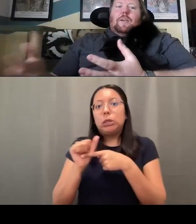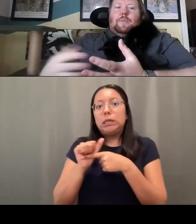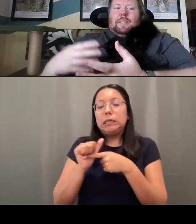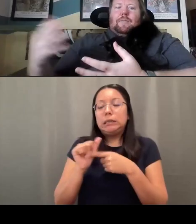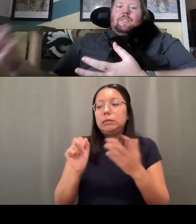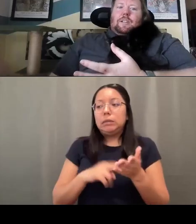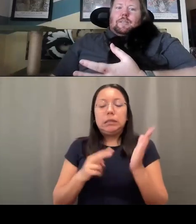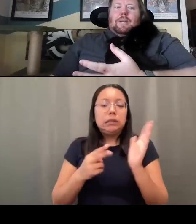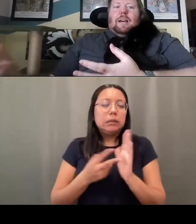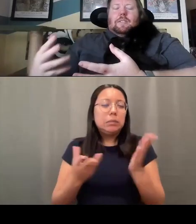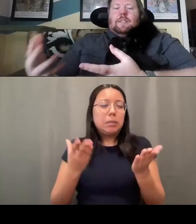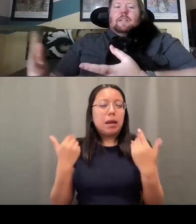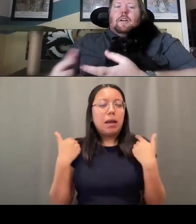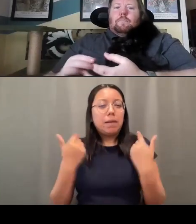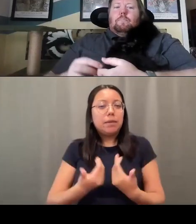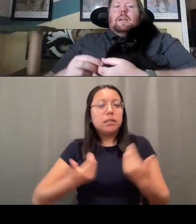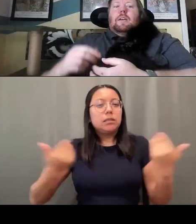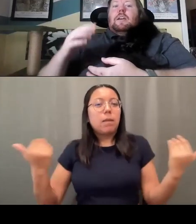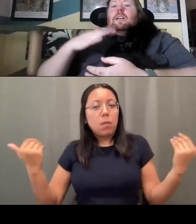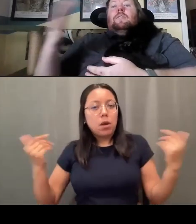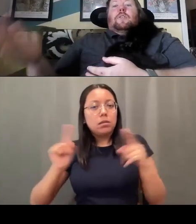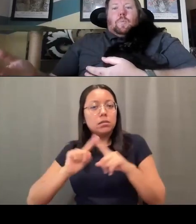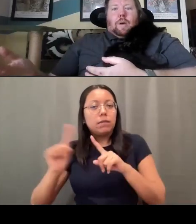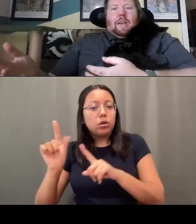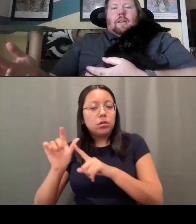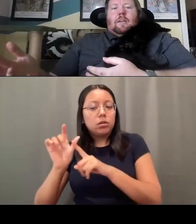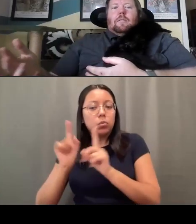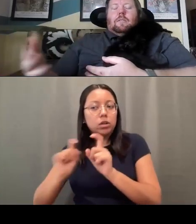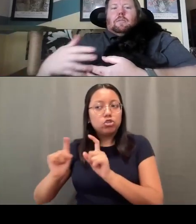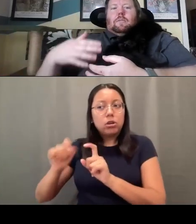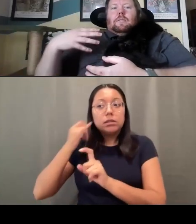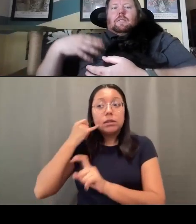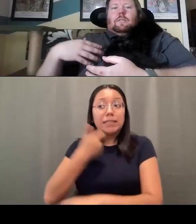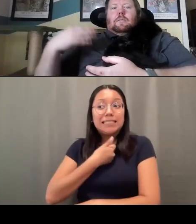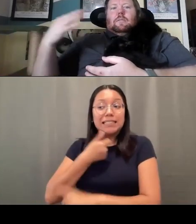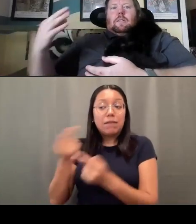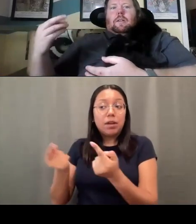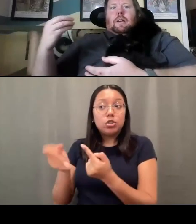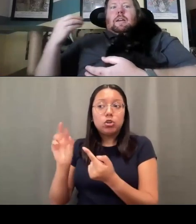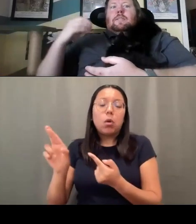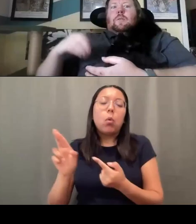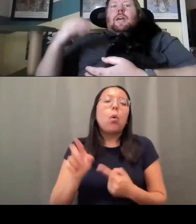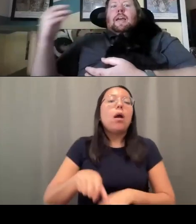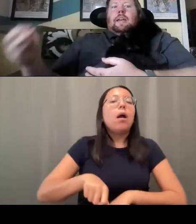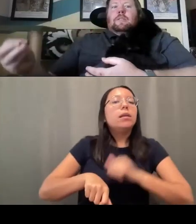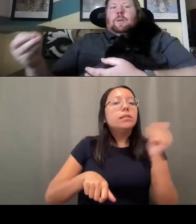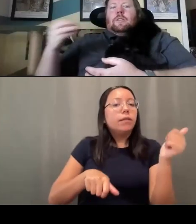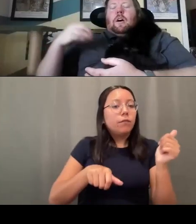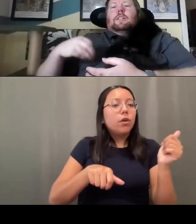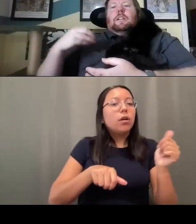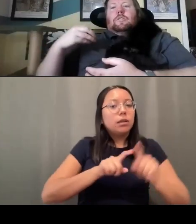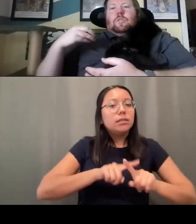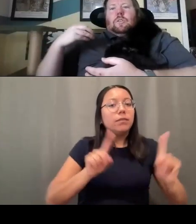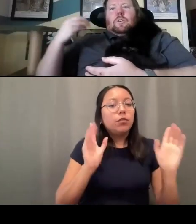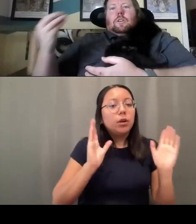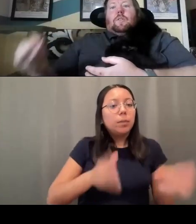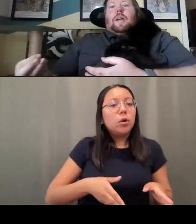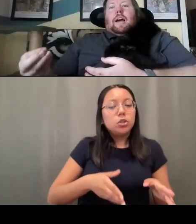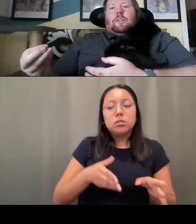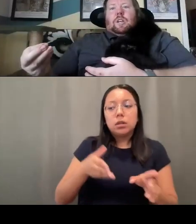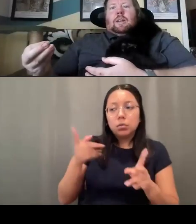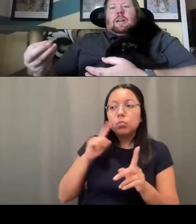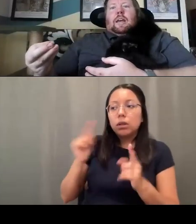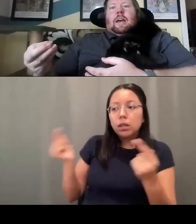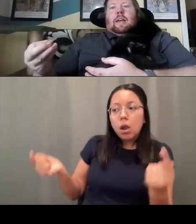assessing whether it was self-injury or somebody else causing harm. But either way, it is okay to acknowledge